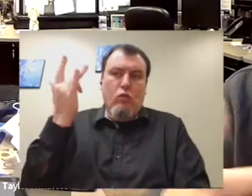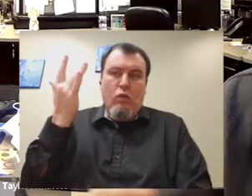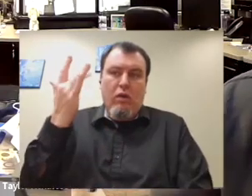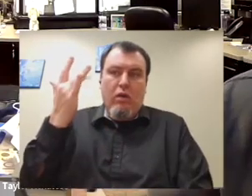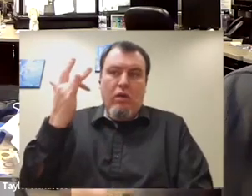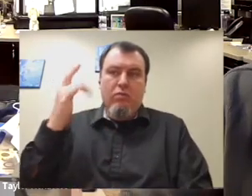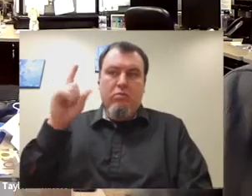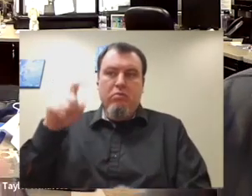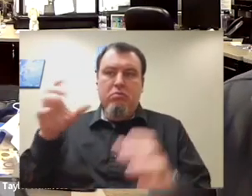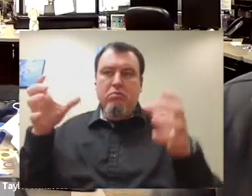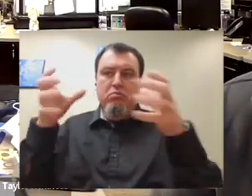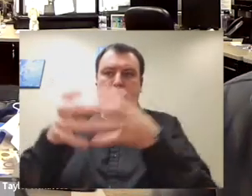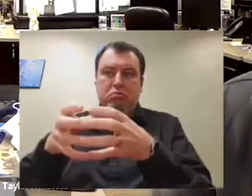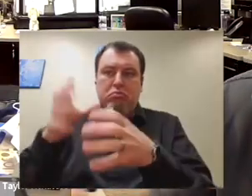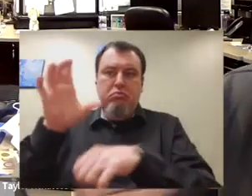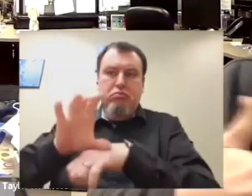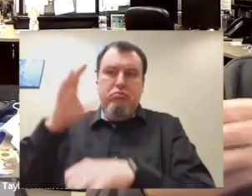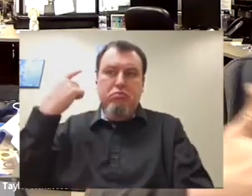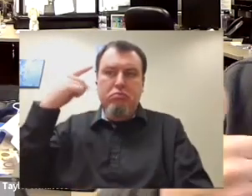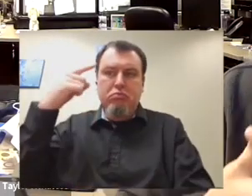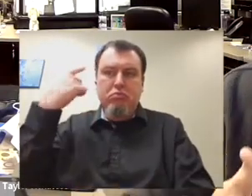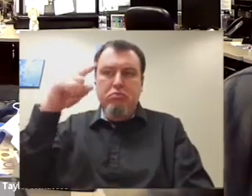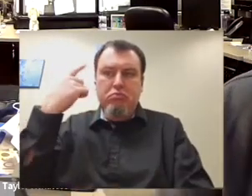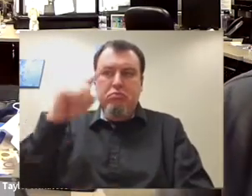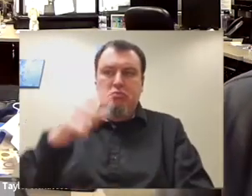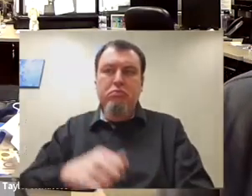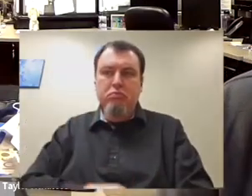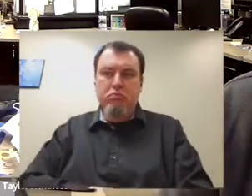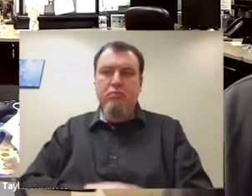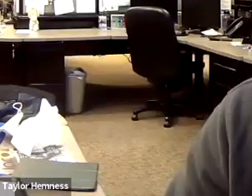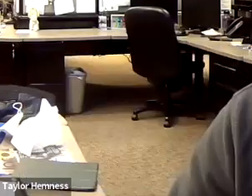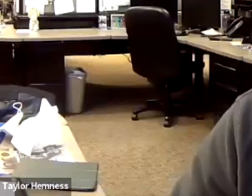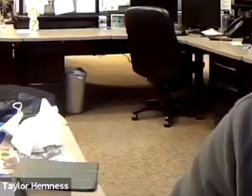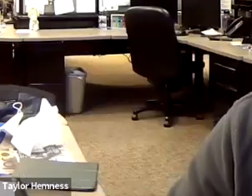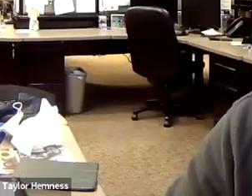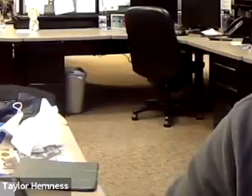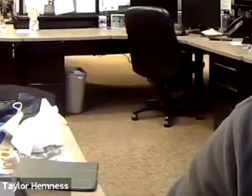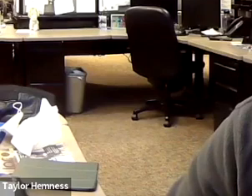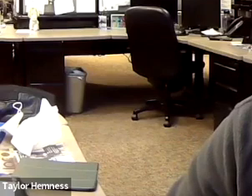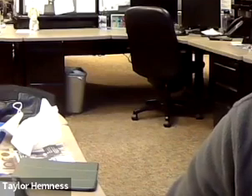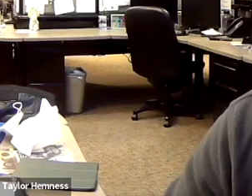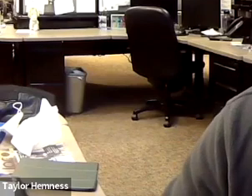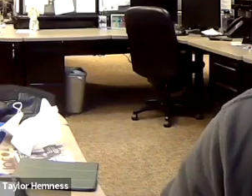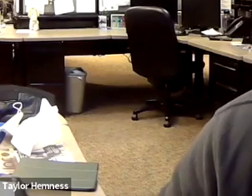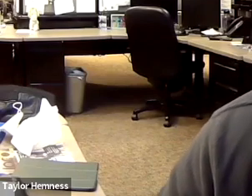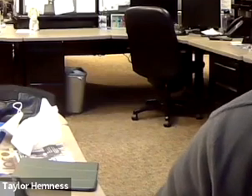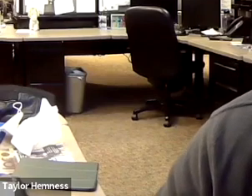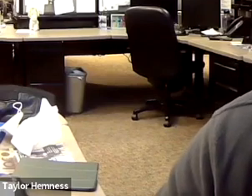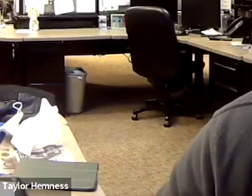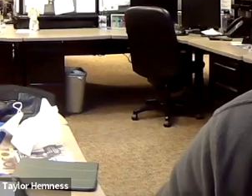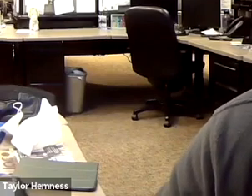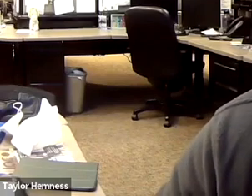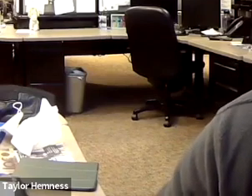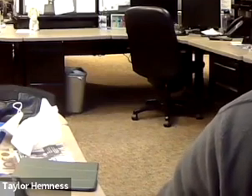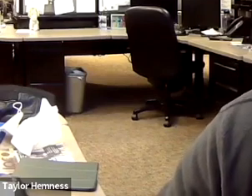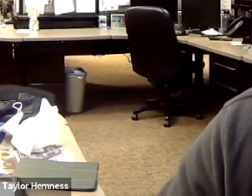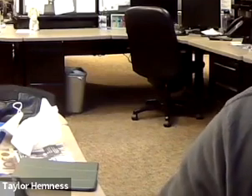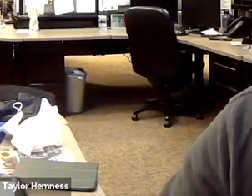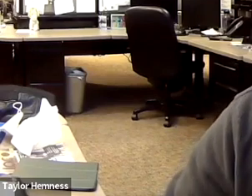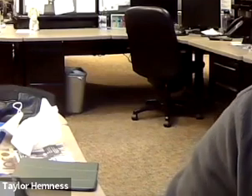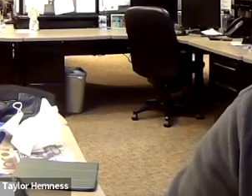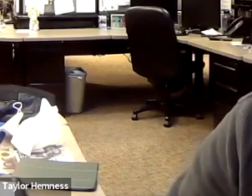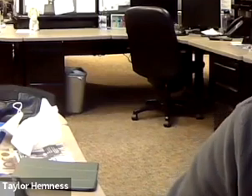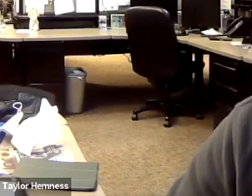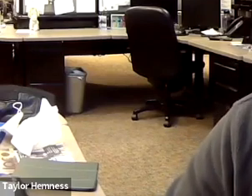Bible, religion, faith, whatever that may be, in a personal setting, just me? Where do you come into the equation, I guess, is the